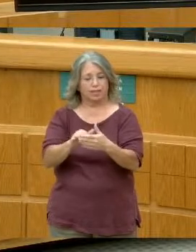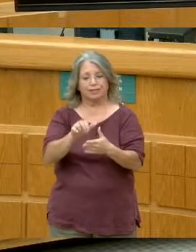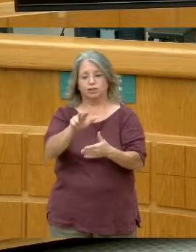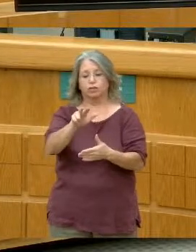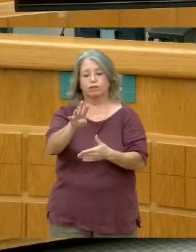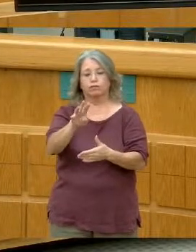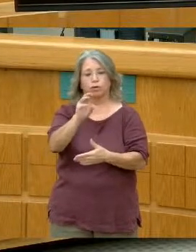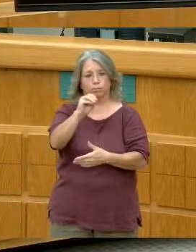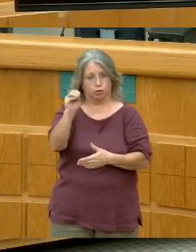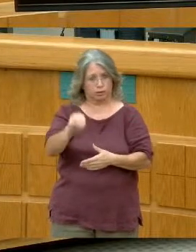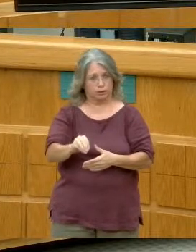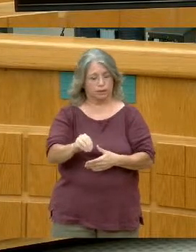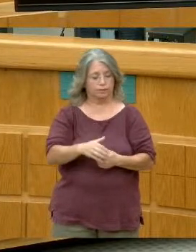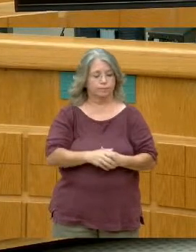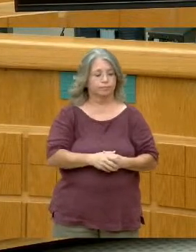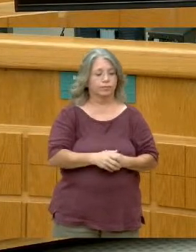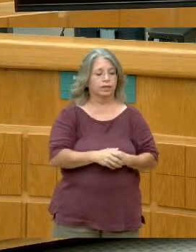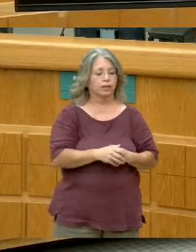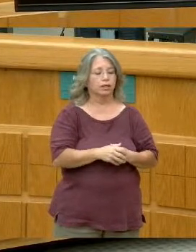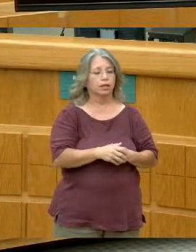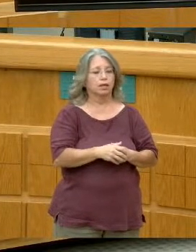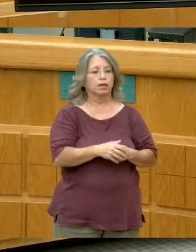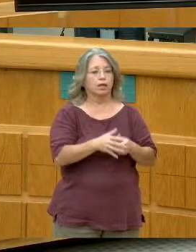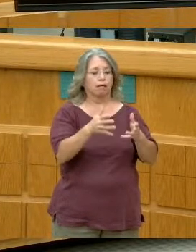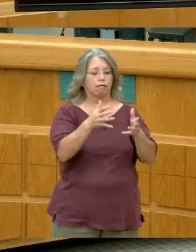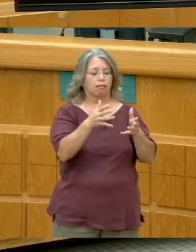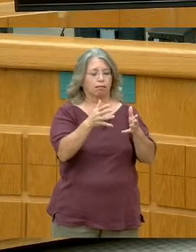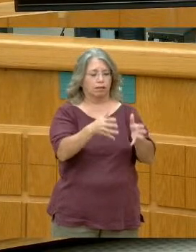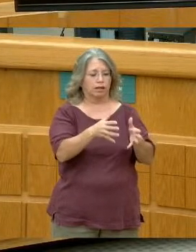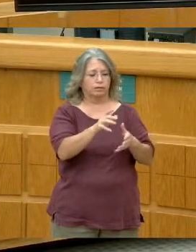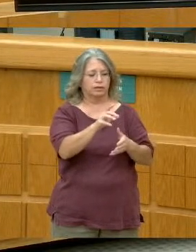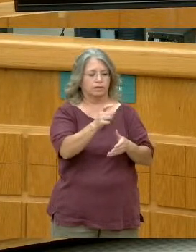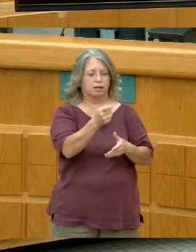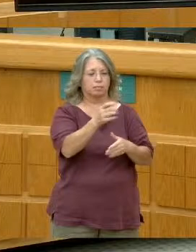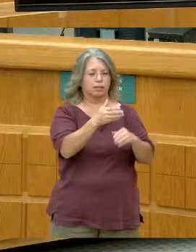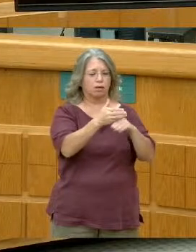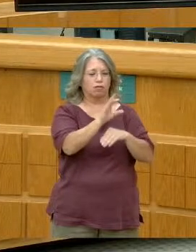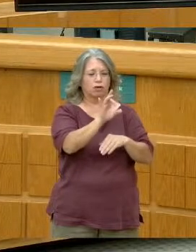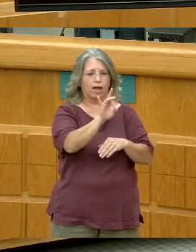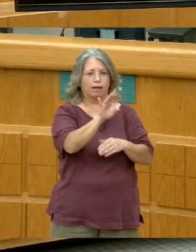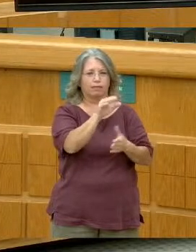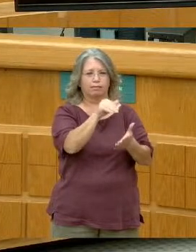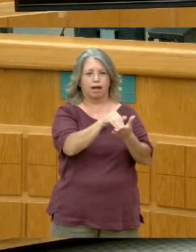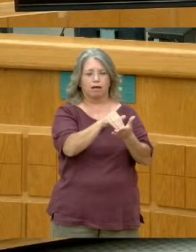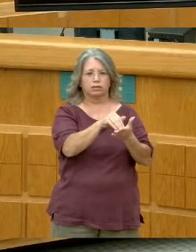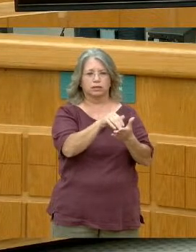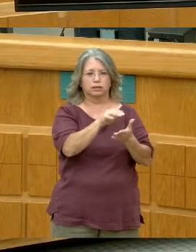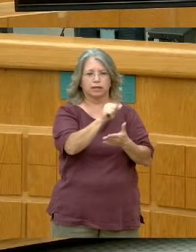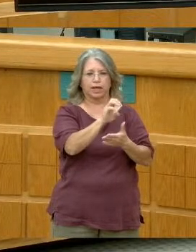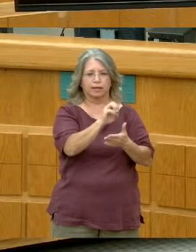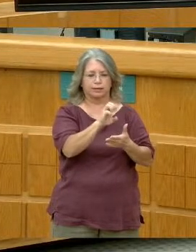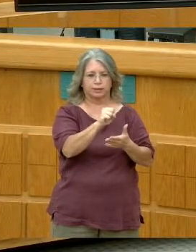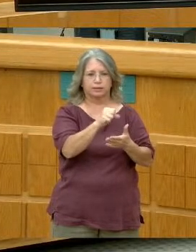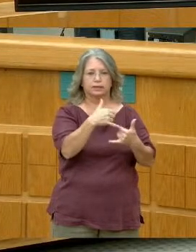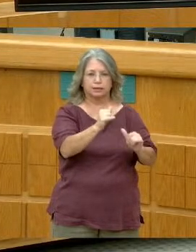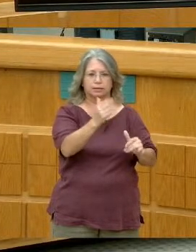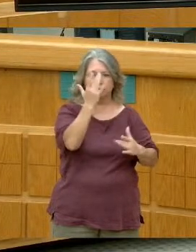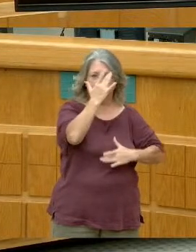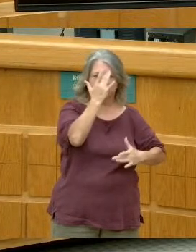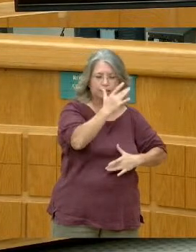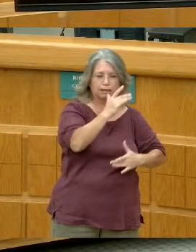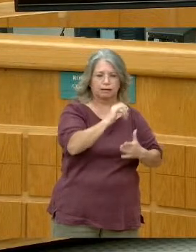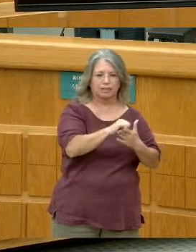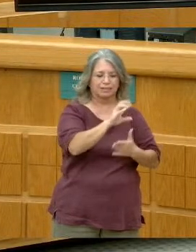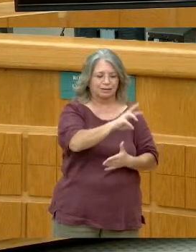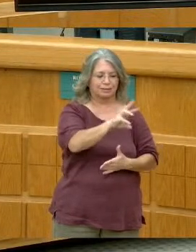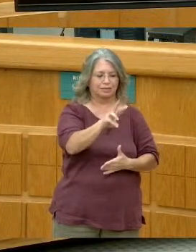34%. And then a little over 8,000 cases are still active, and that 66% represents